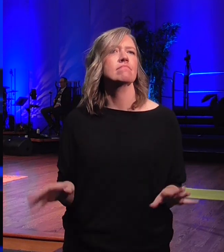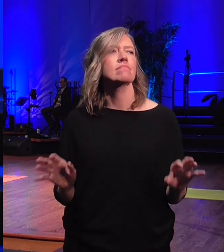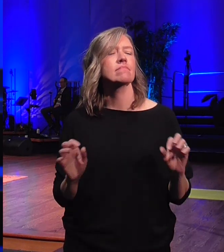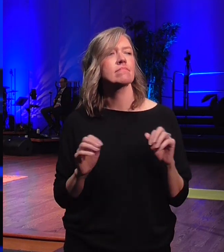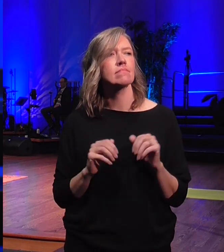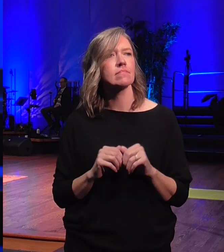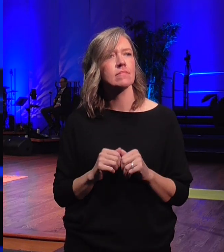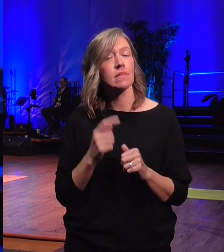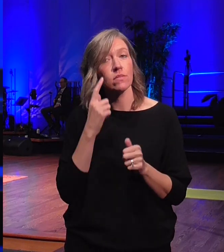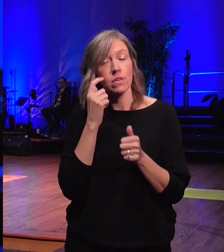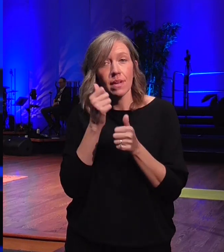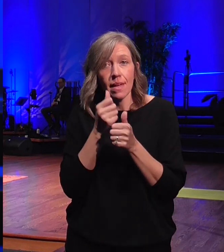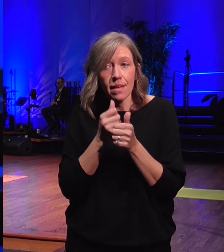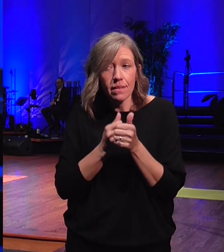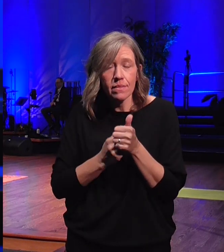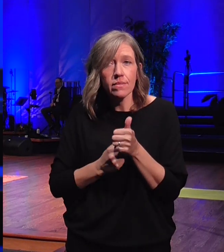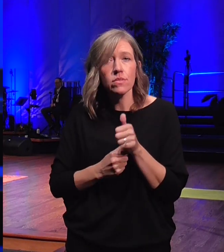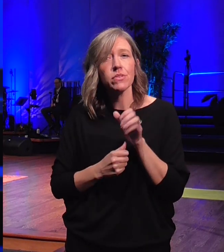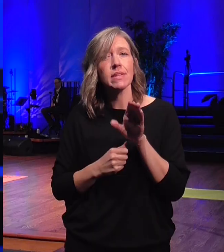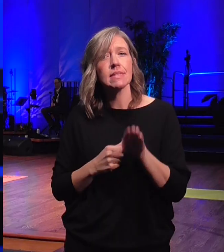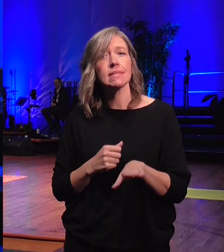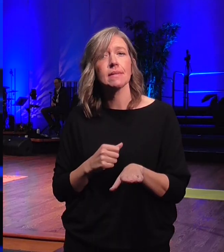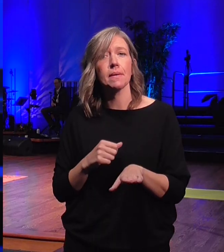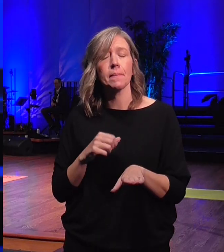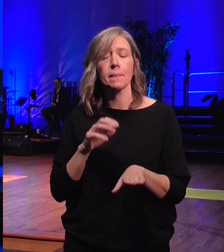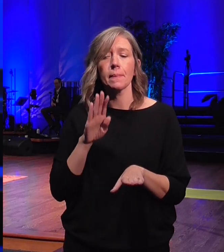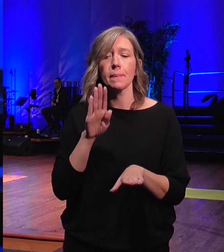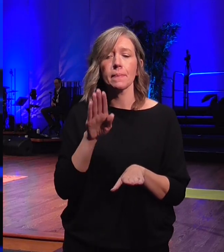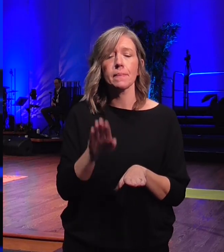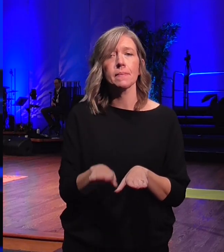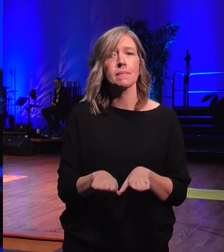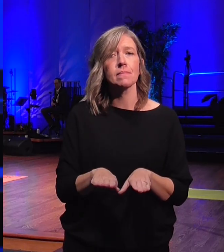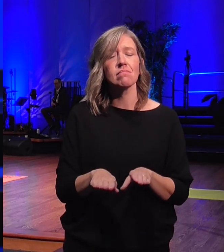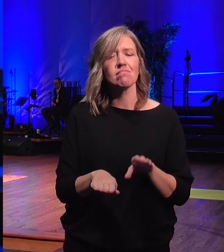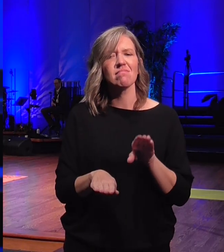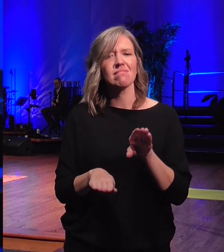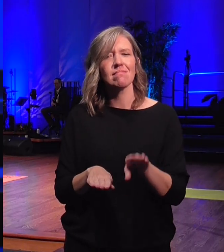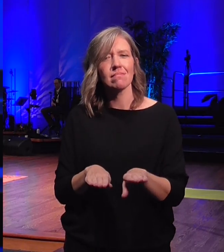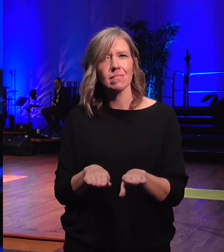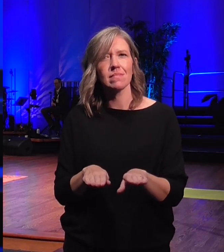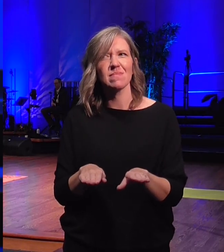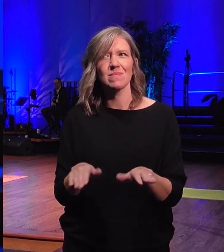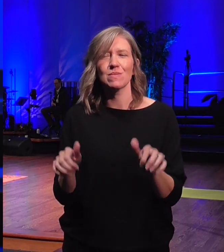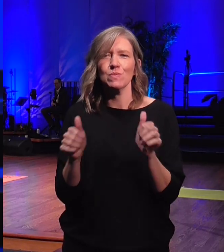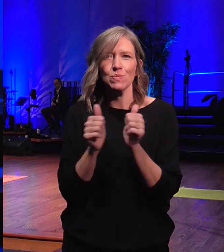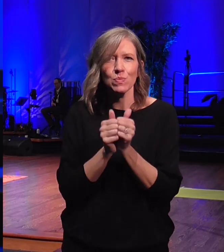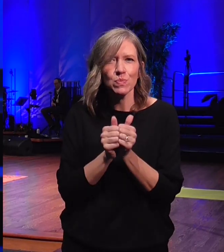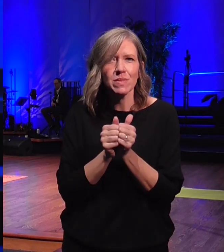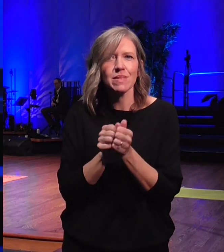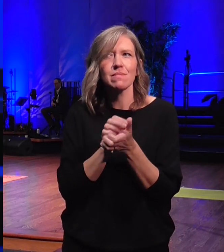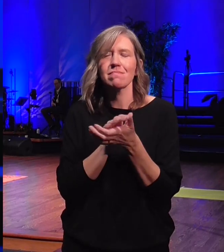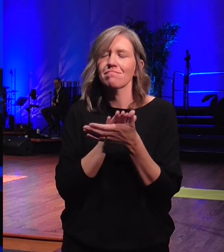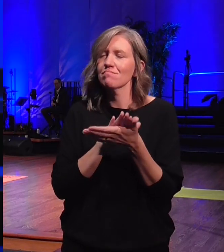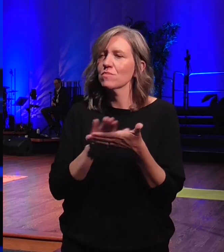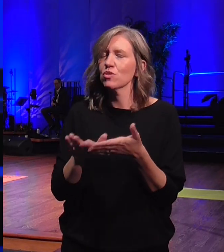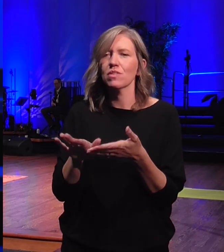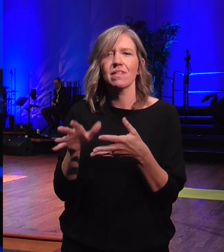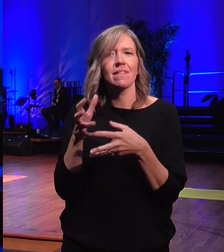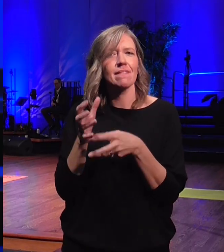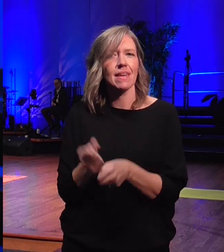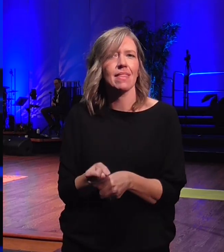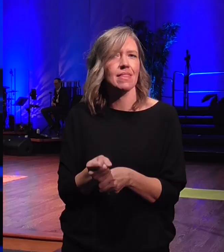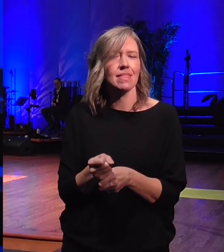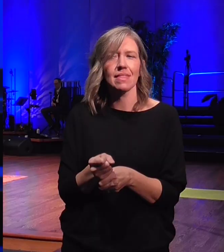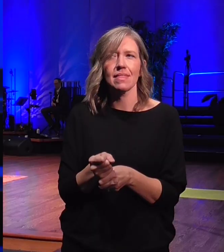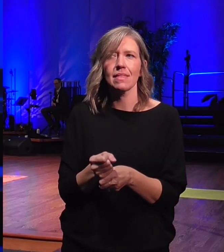For every step I take is taken in pure faith,